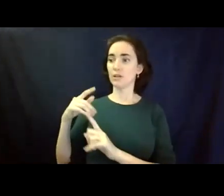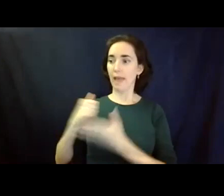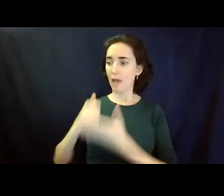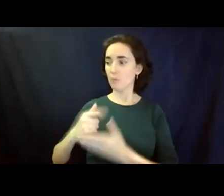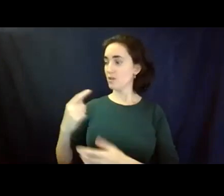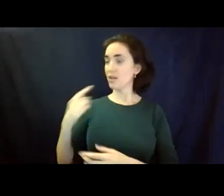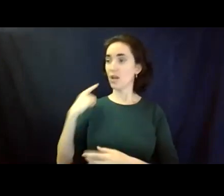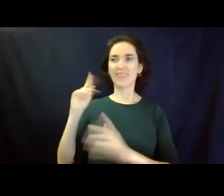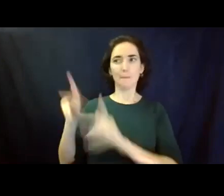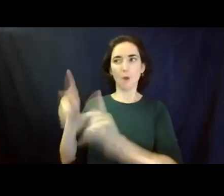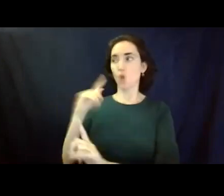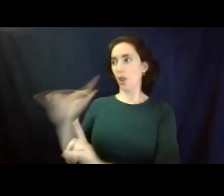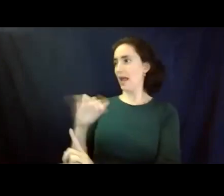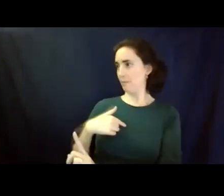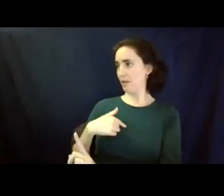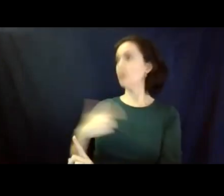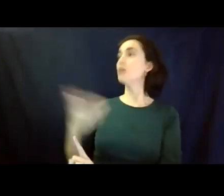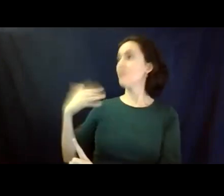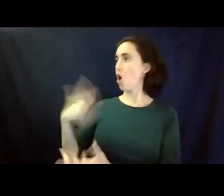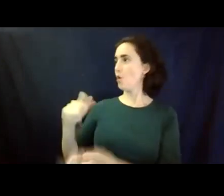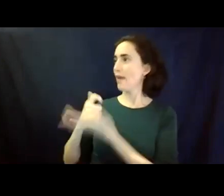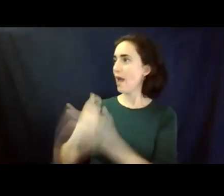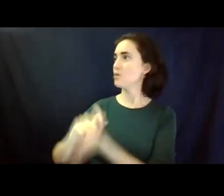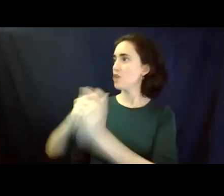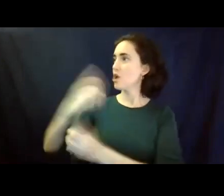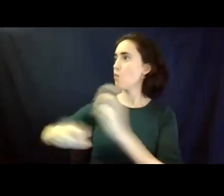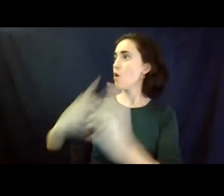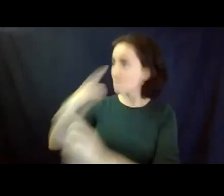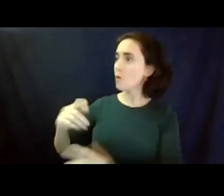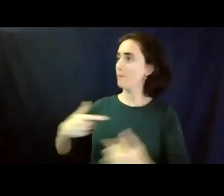most magical things I think a person with a disability can see.